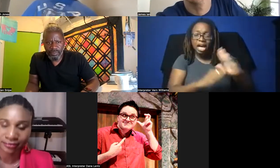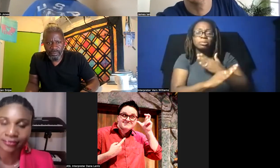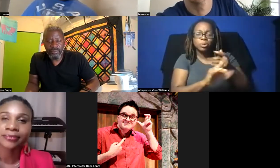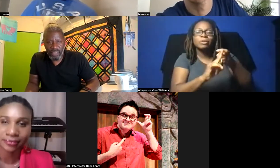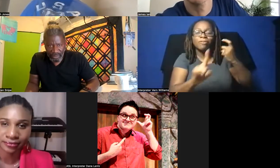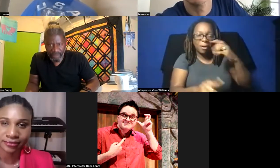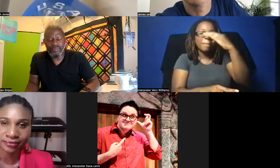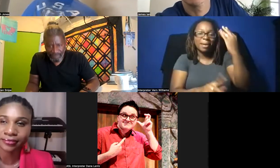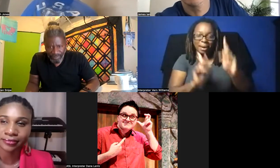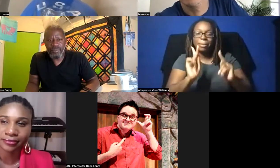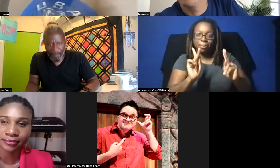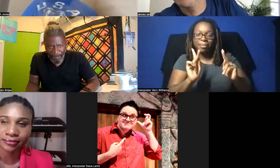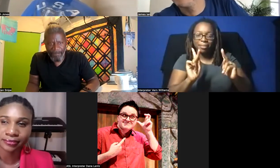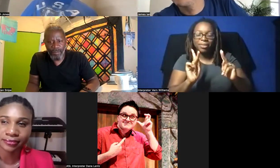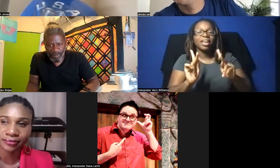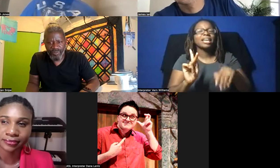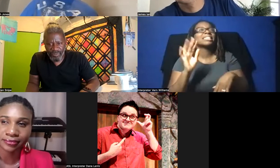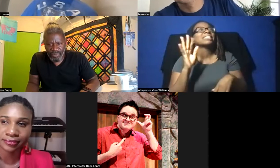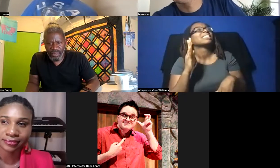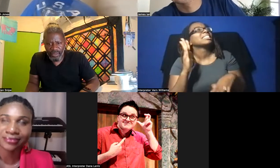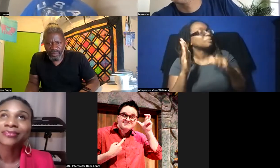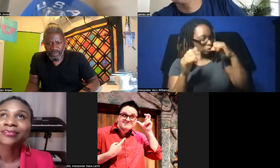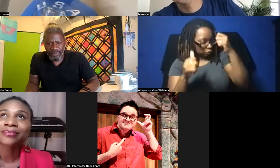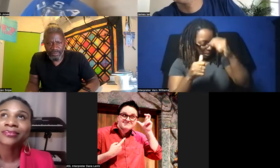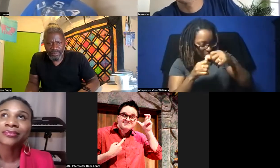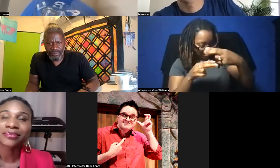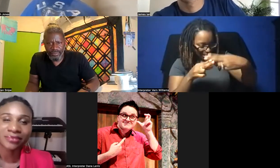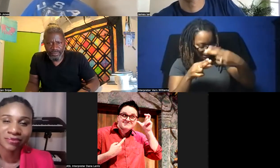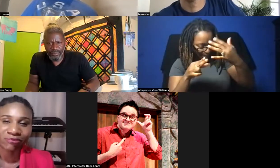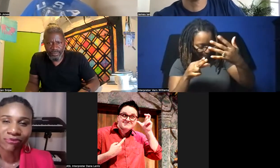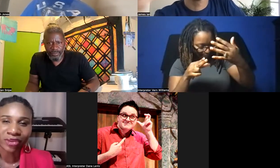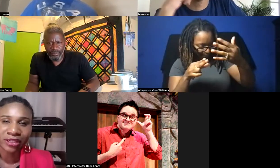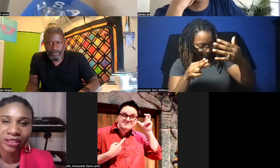have, God, why can't I think of his name right now?